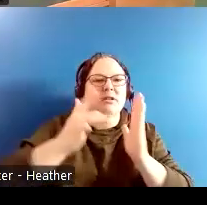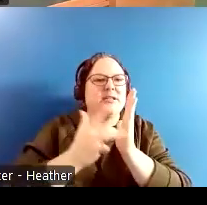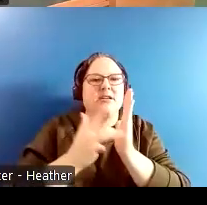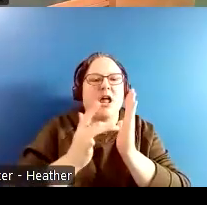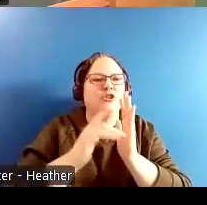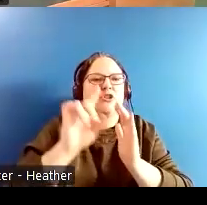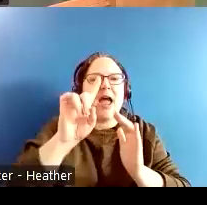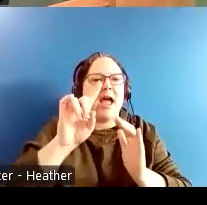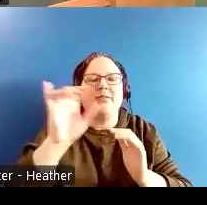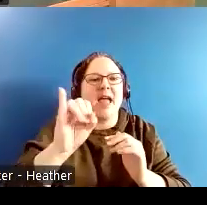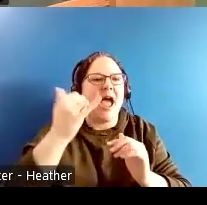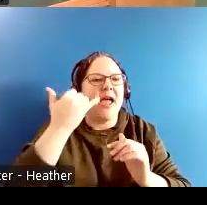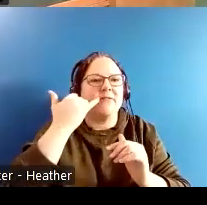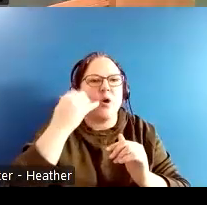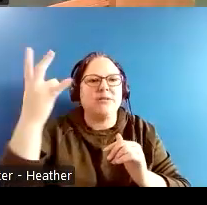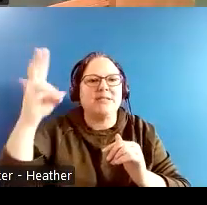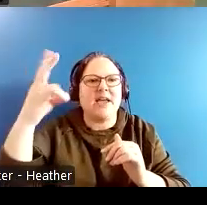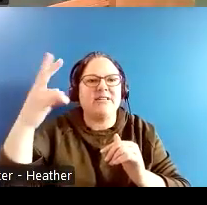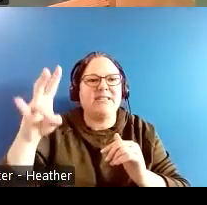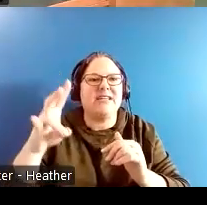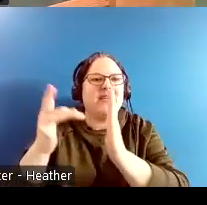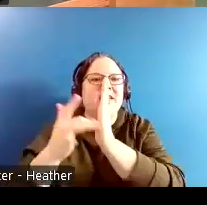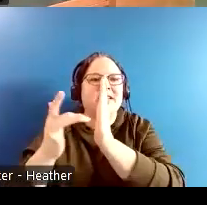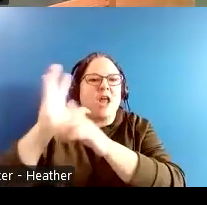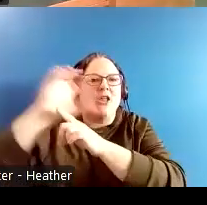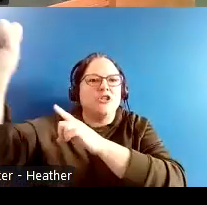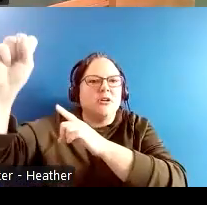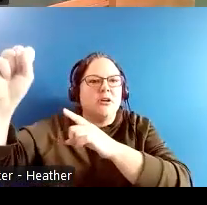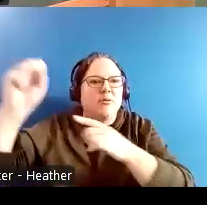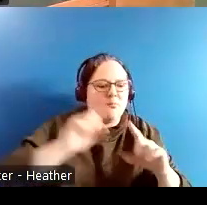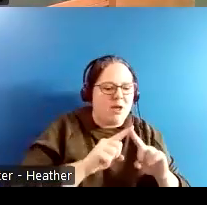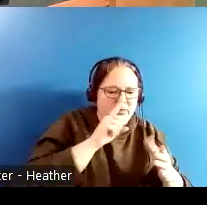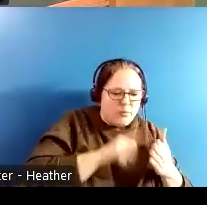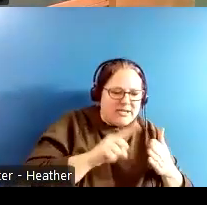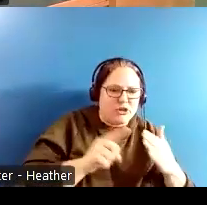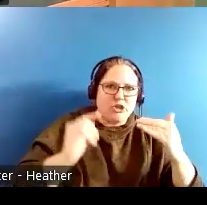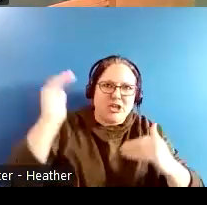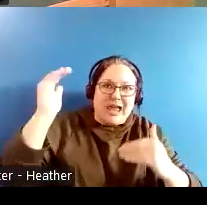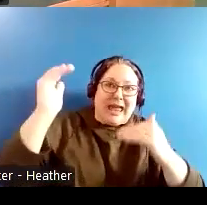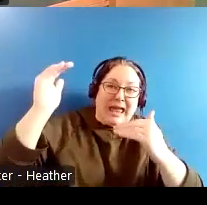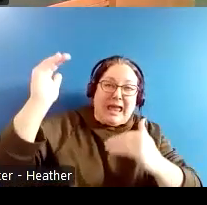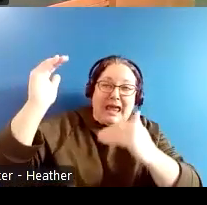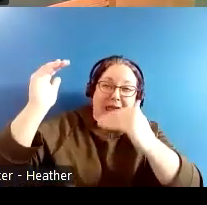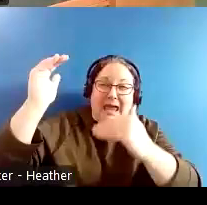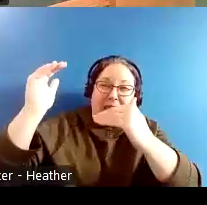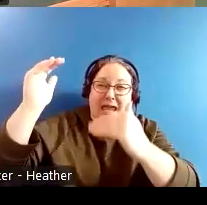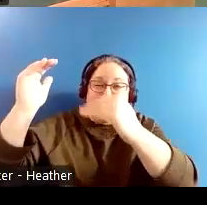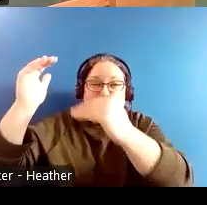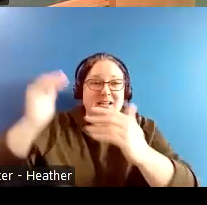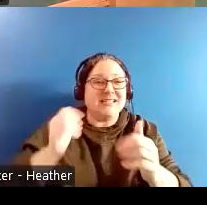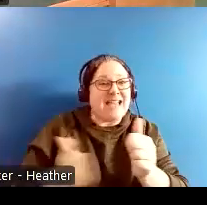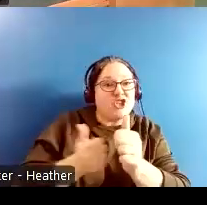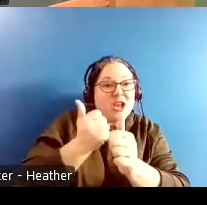the pace of technology isn't going to slow down, but you have to figure out, and this article talks about when you're doing studies of